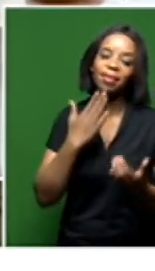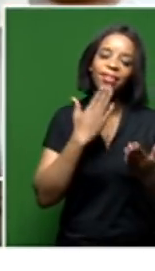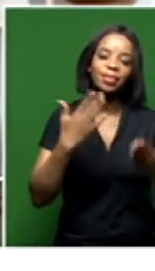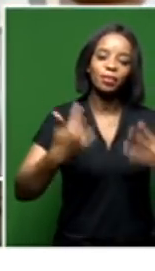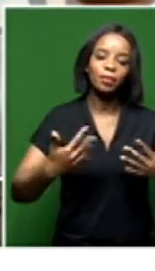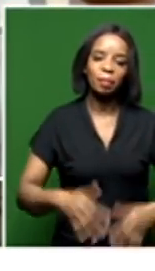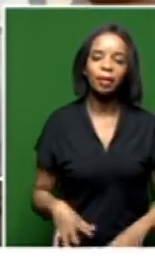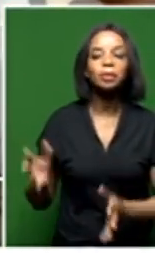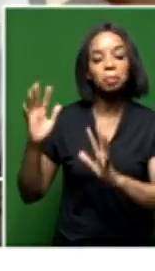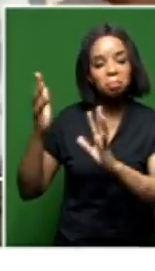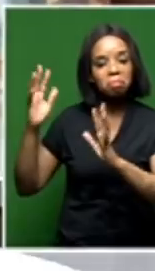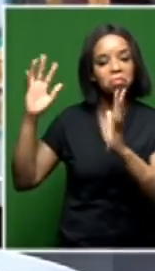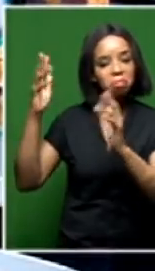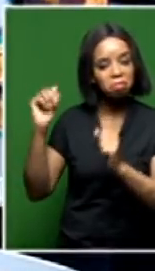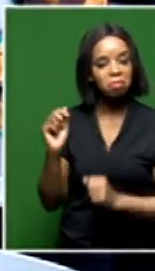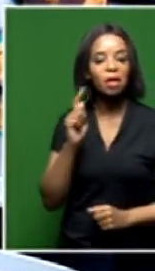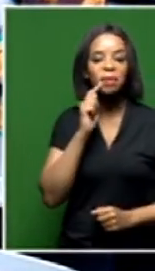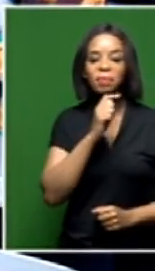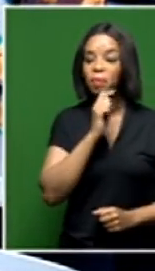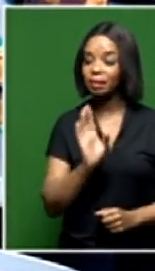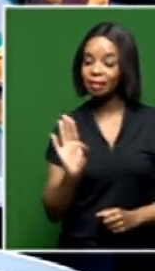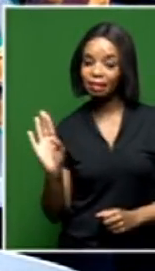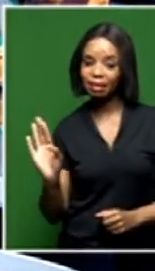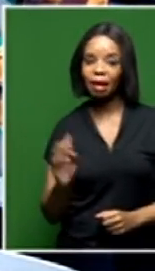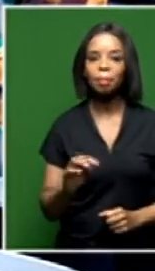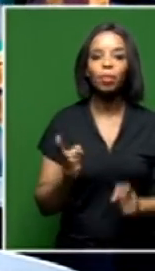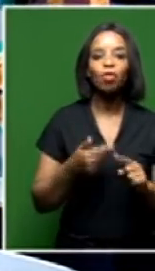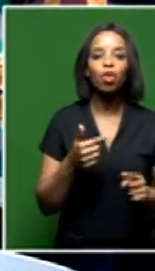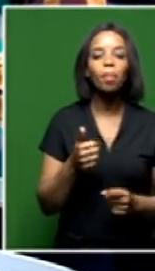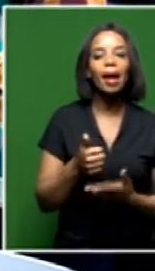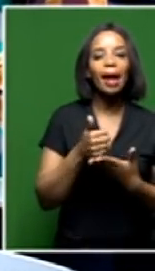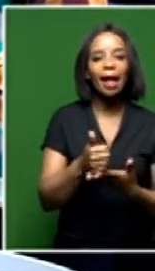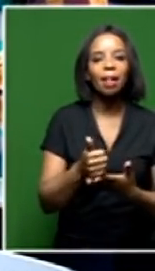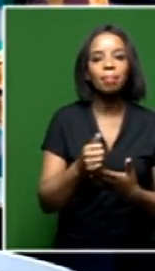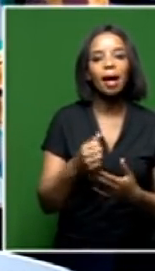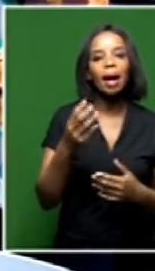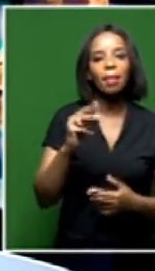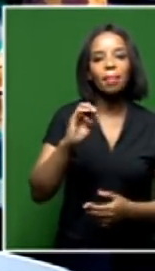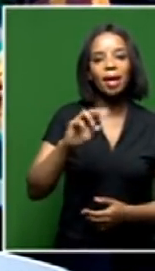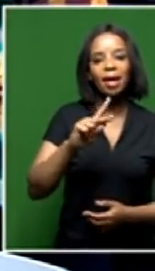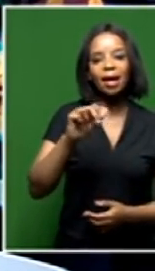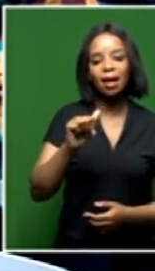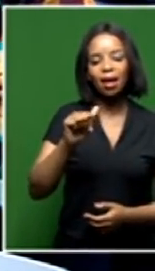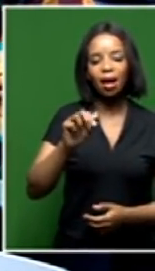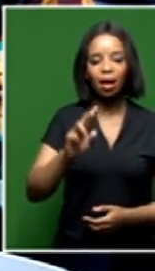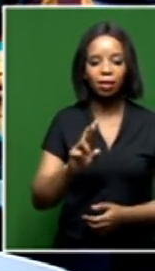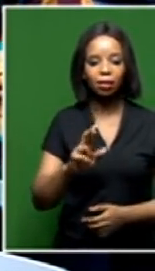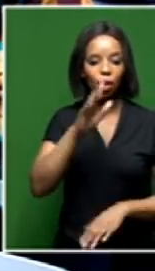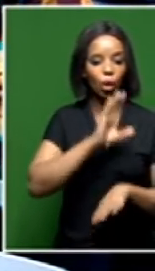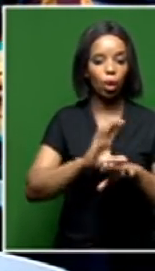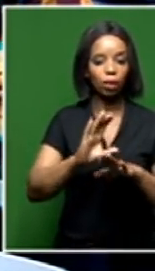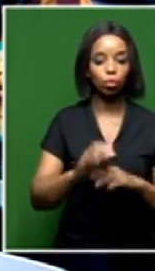Thank you very much. Well done. Well done to the Botes twins from Helpmekaar College. Wow. 24 distinctions between the two of